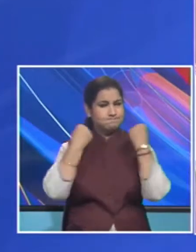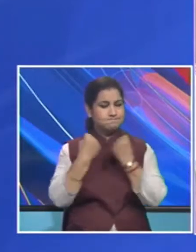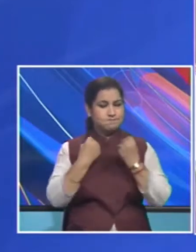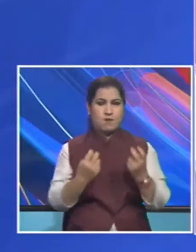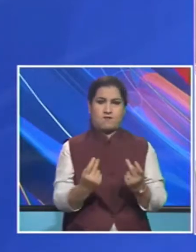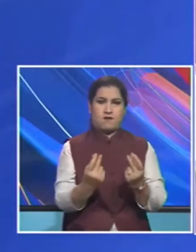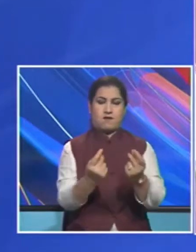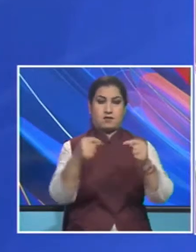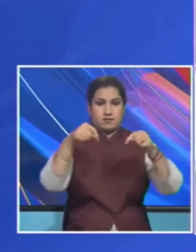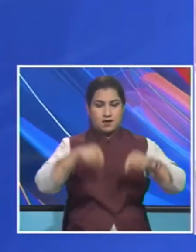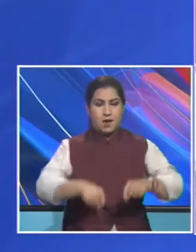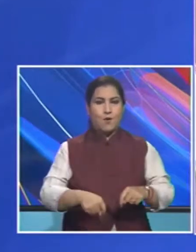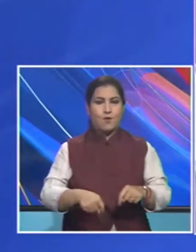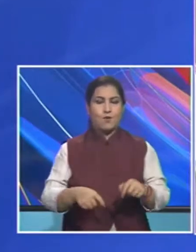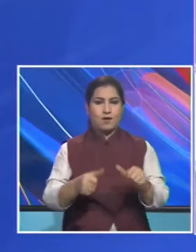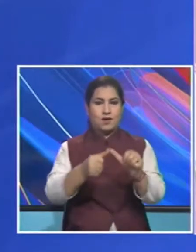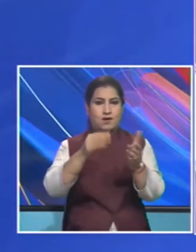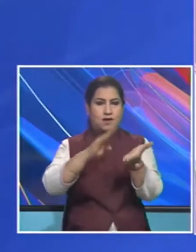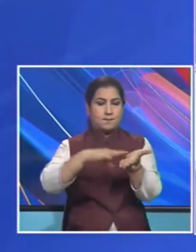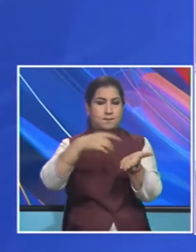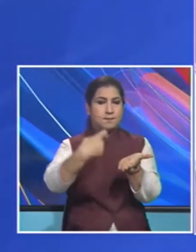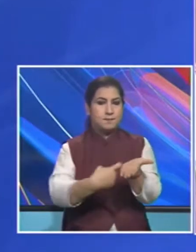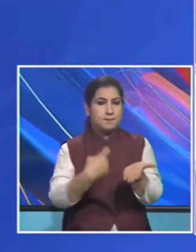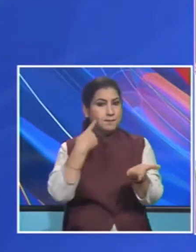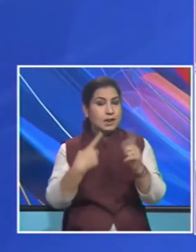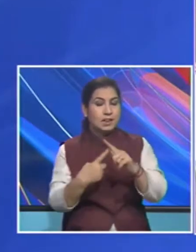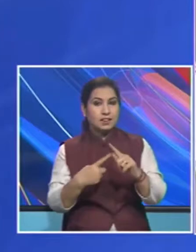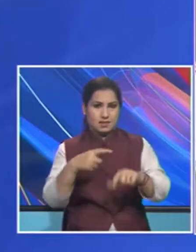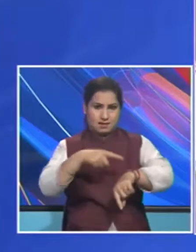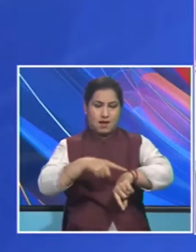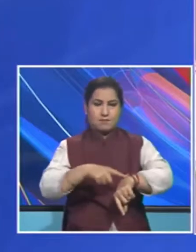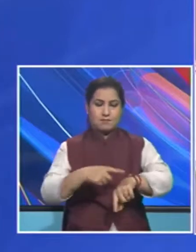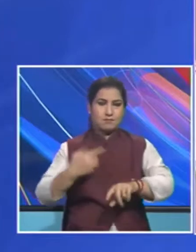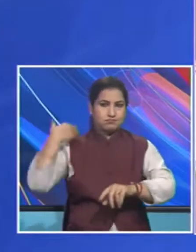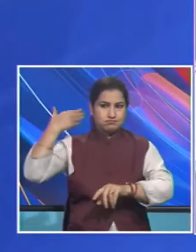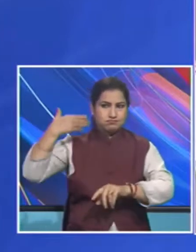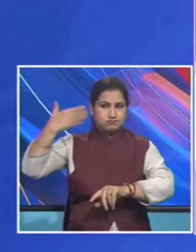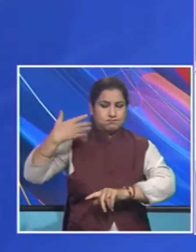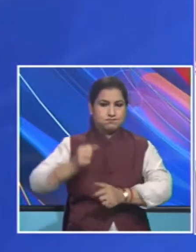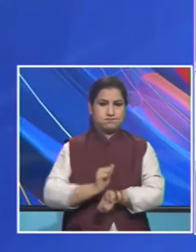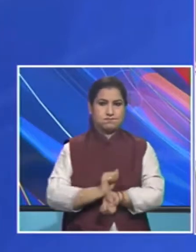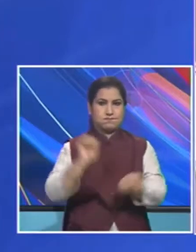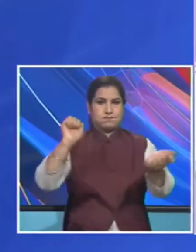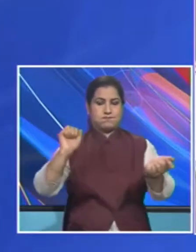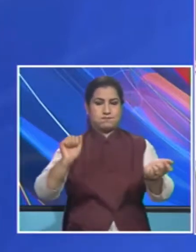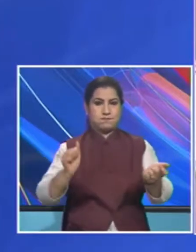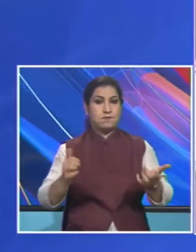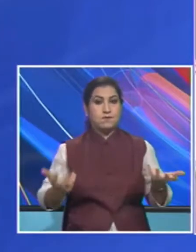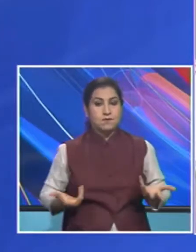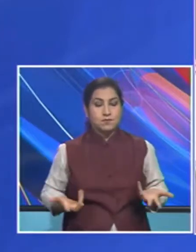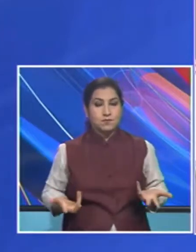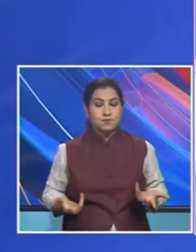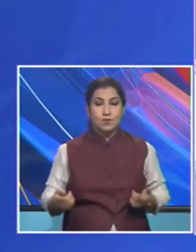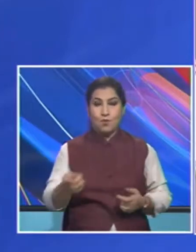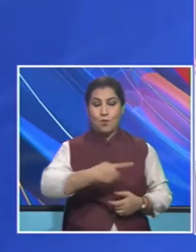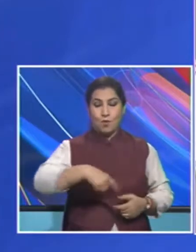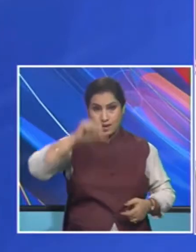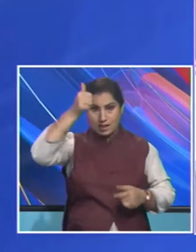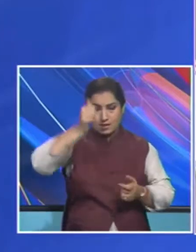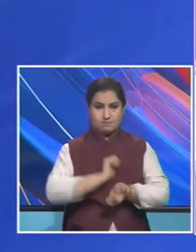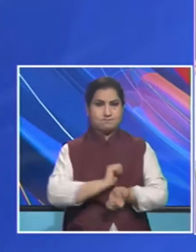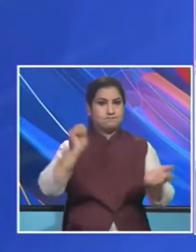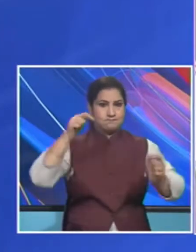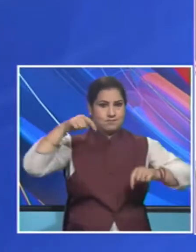this Amrit Kal to fulfill the expectations of our freedom fighters from the citizens of independent